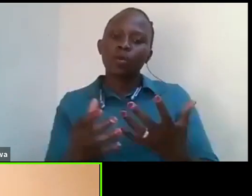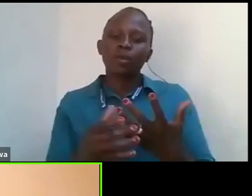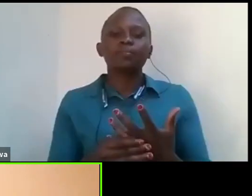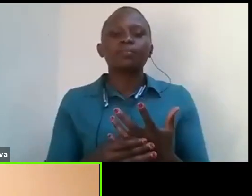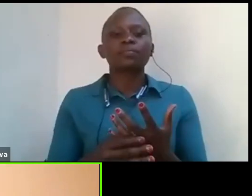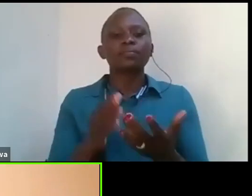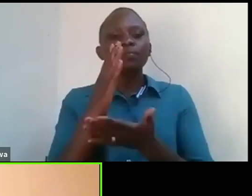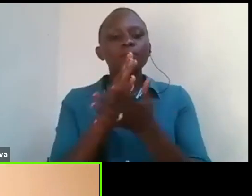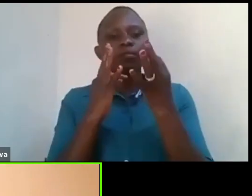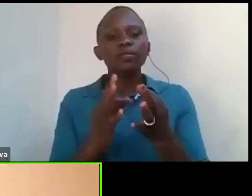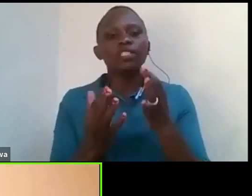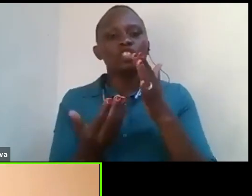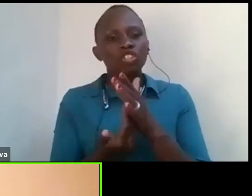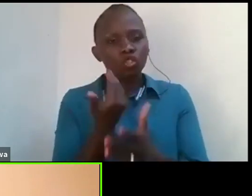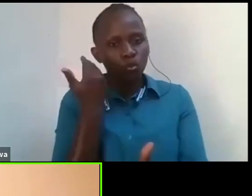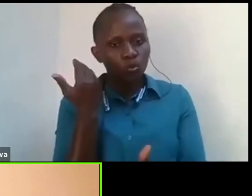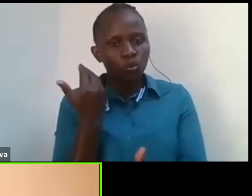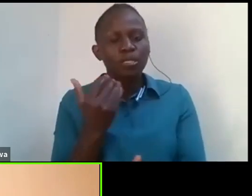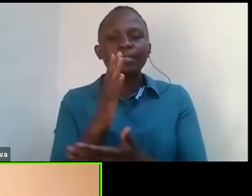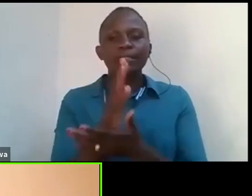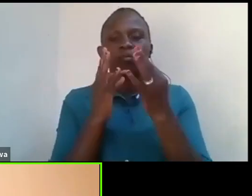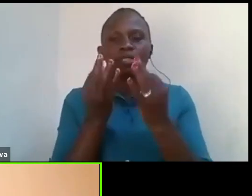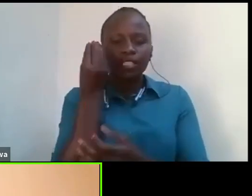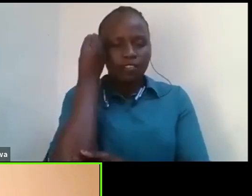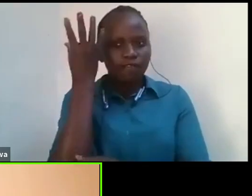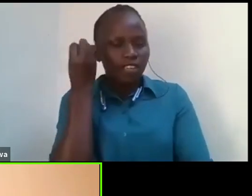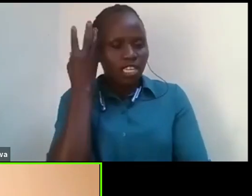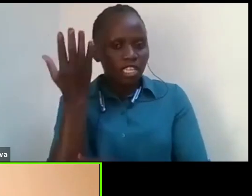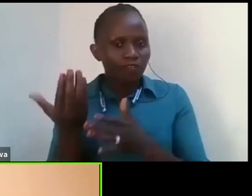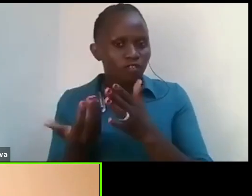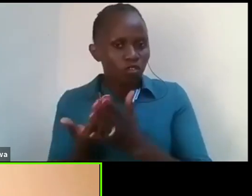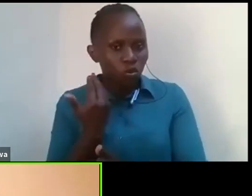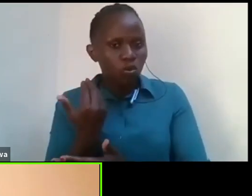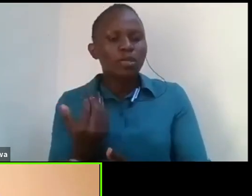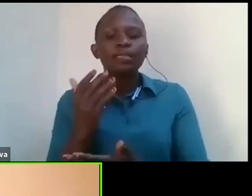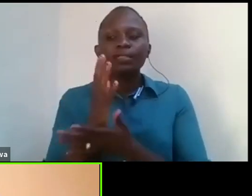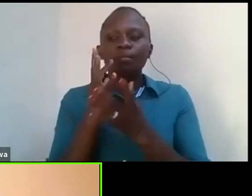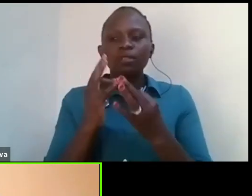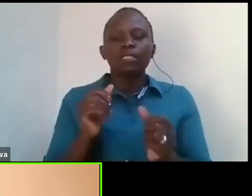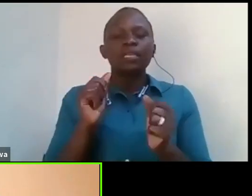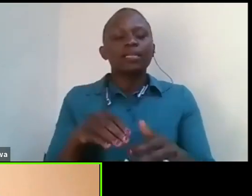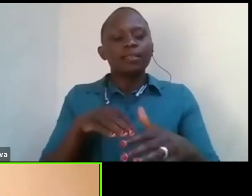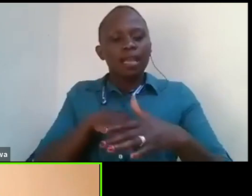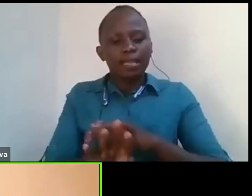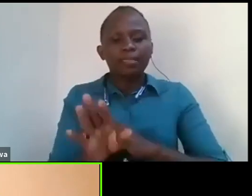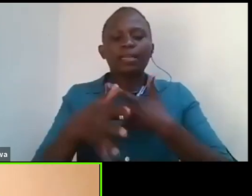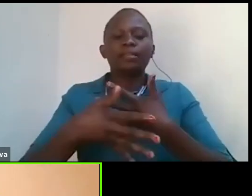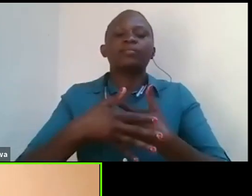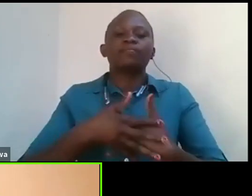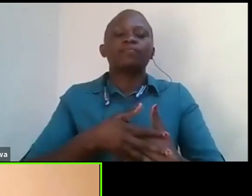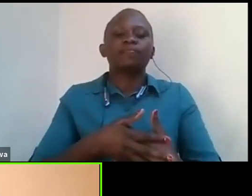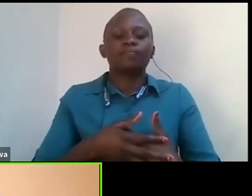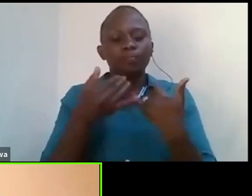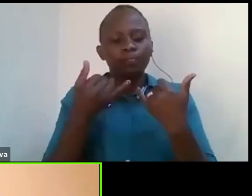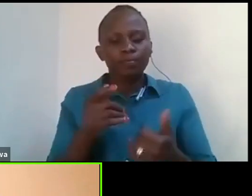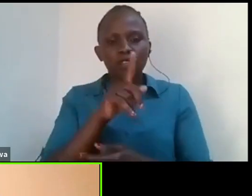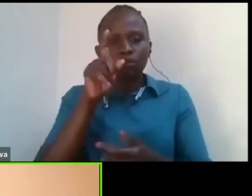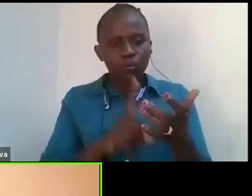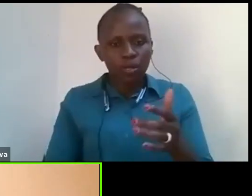new, something that is inventive, and something capable of industrial application. So the question is, you come up